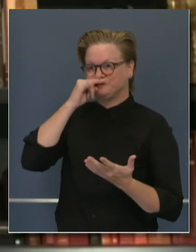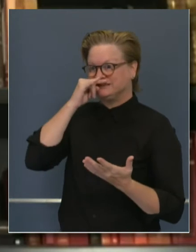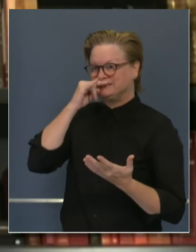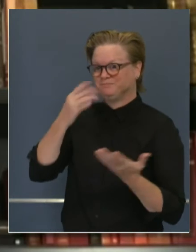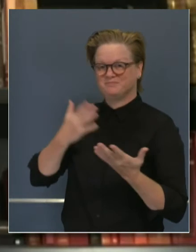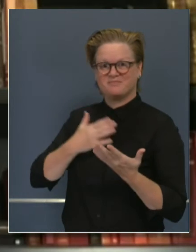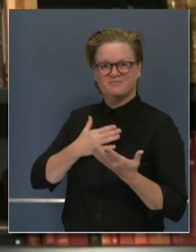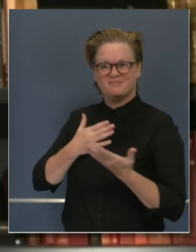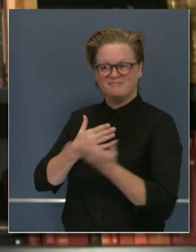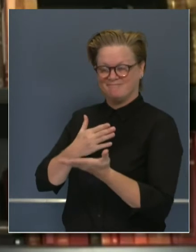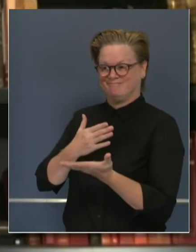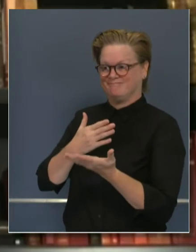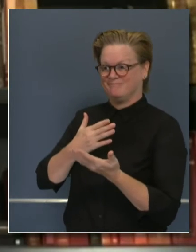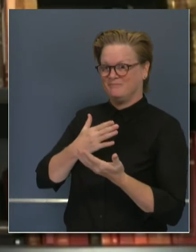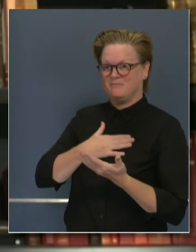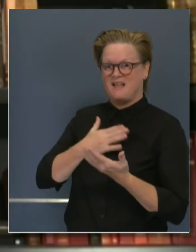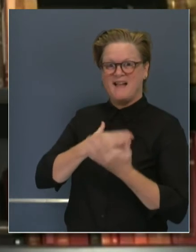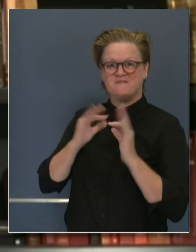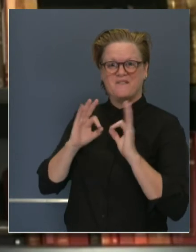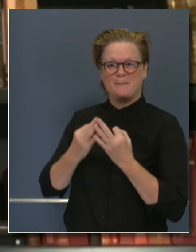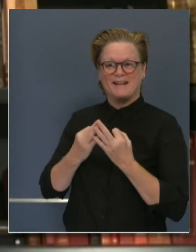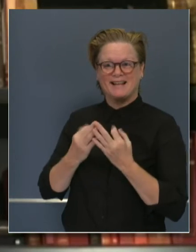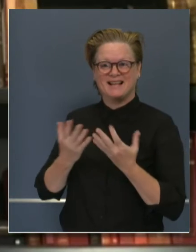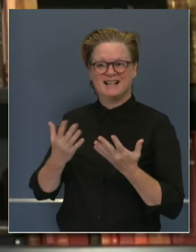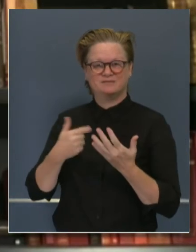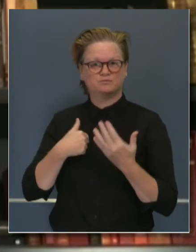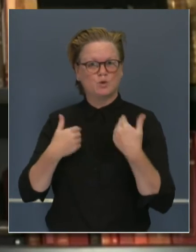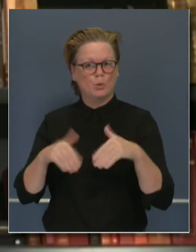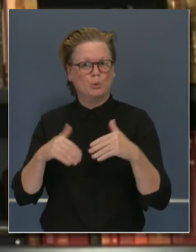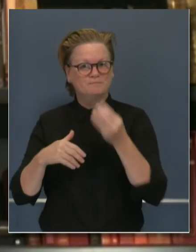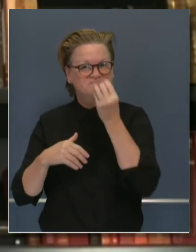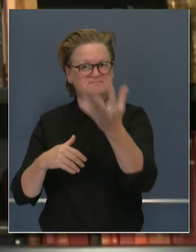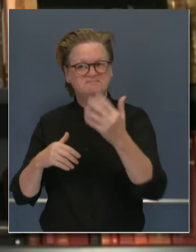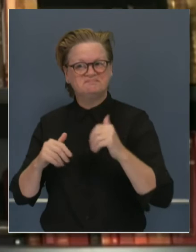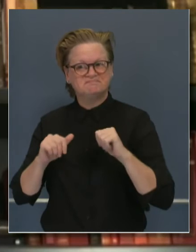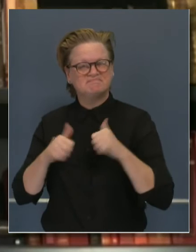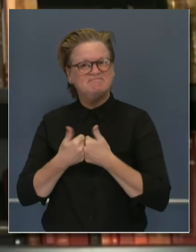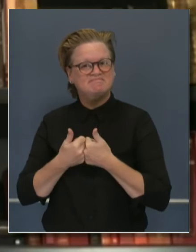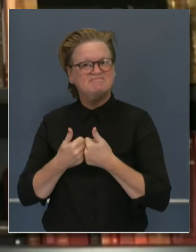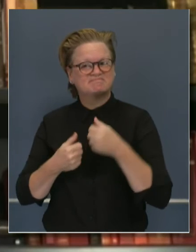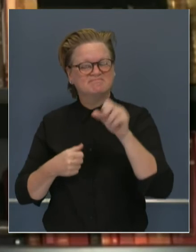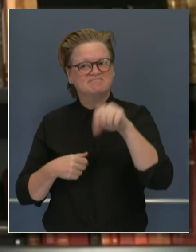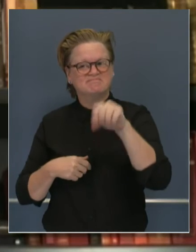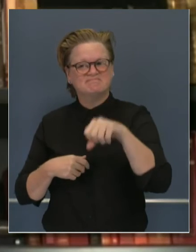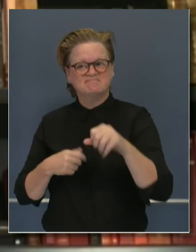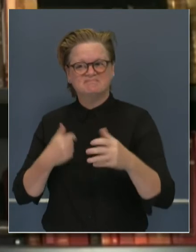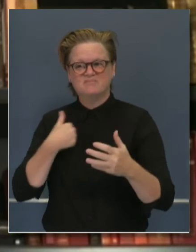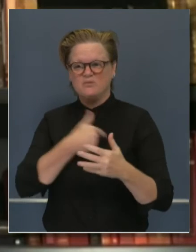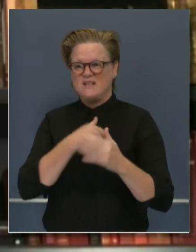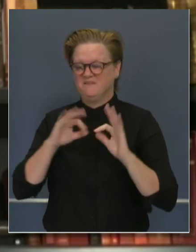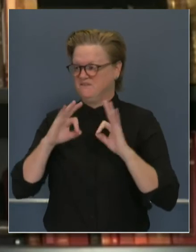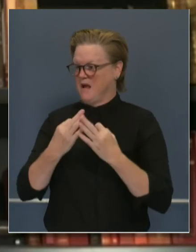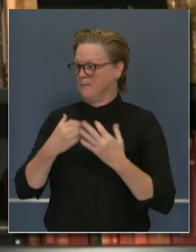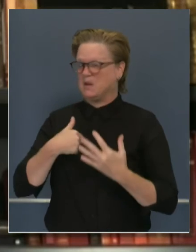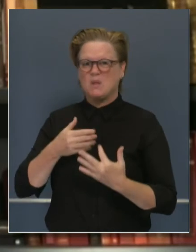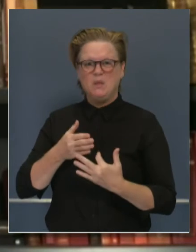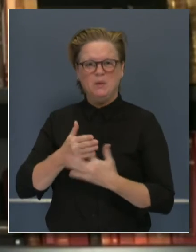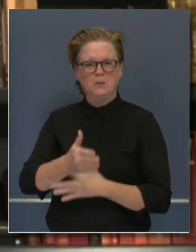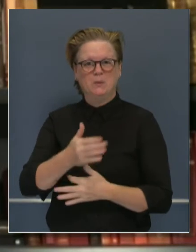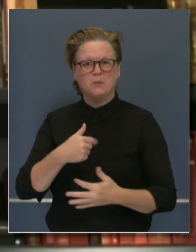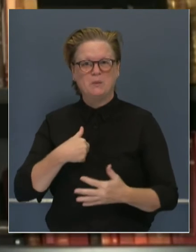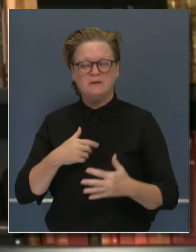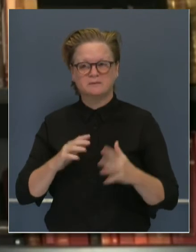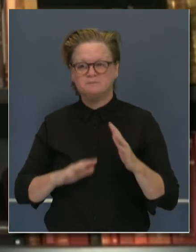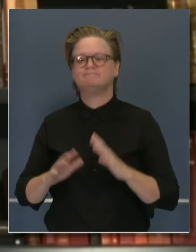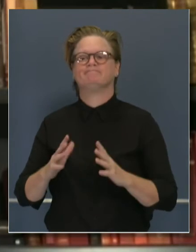days, it is a very challenging and trying time. And it's certainly something that is now